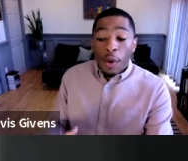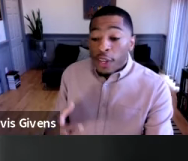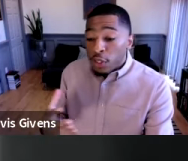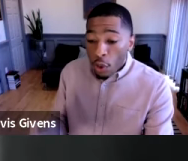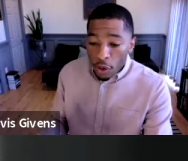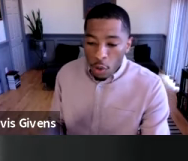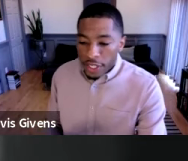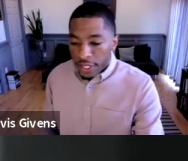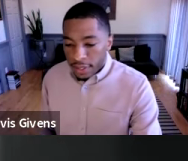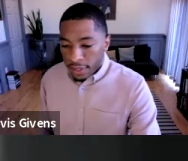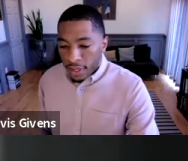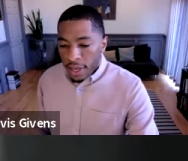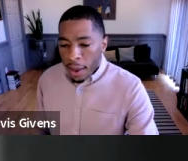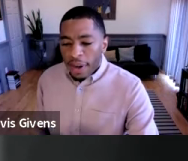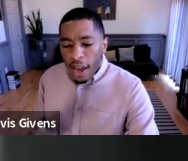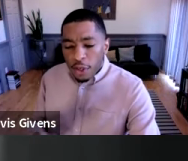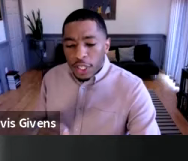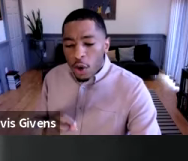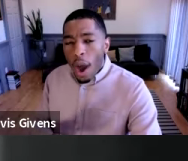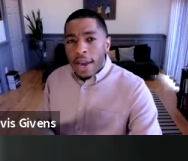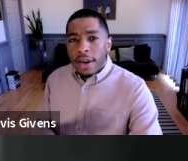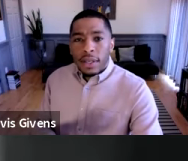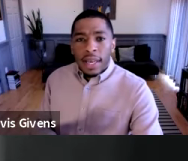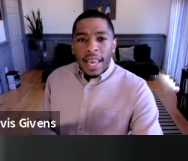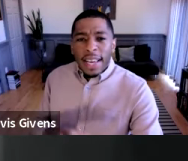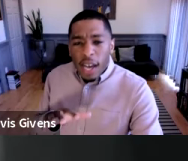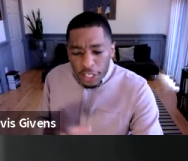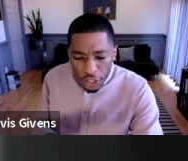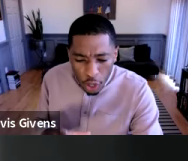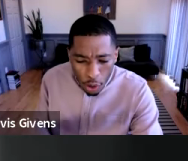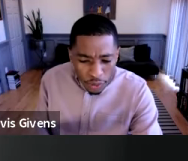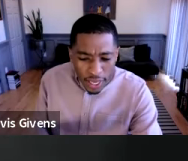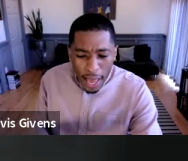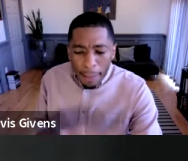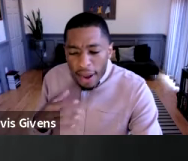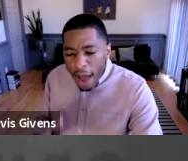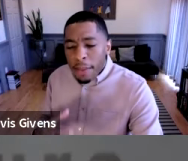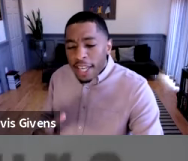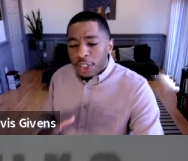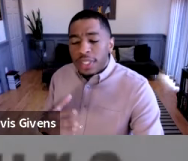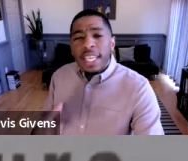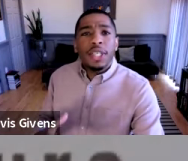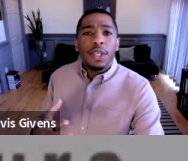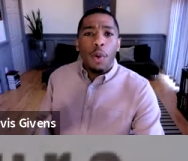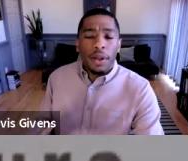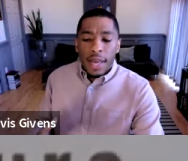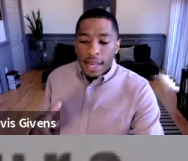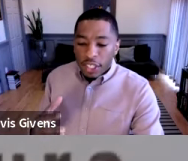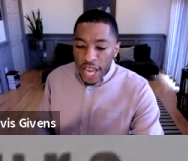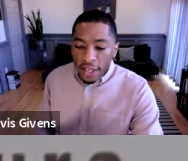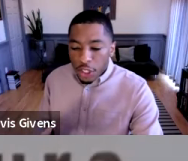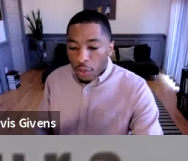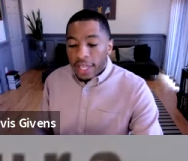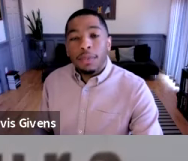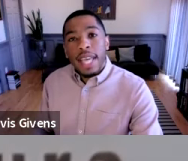him with historical questions, but others inquired in hushed tones about how they might strategically work